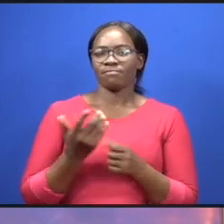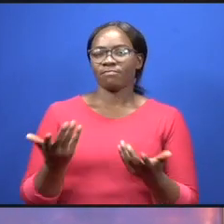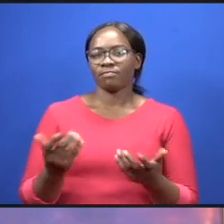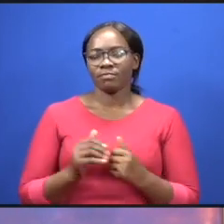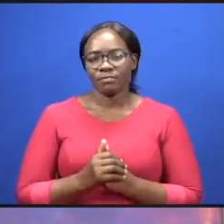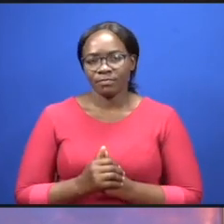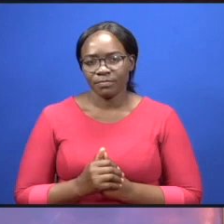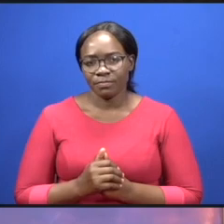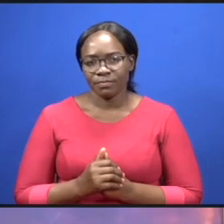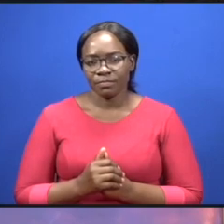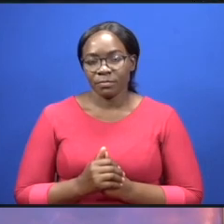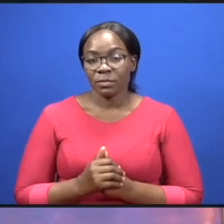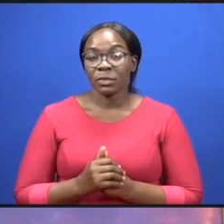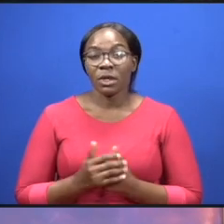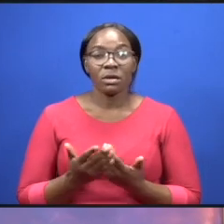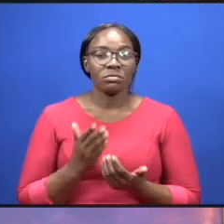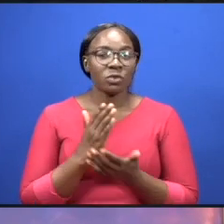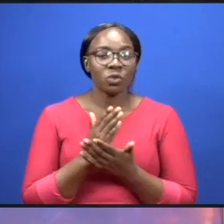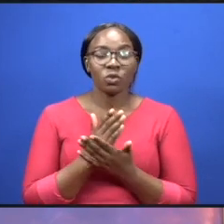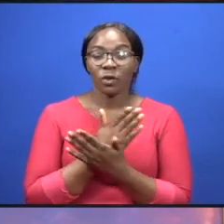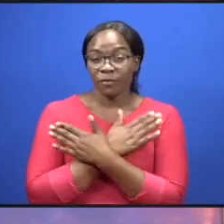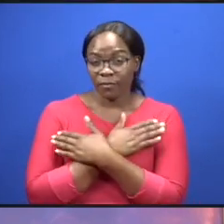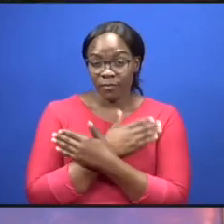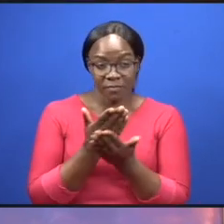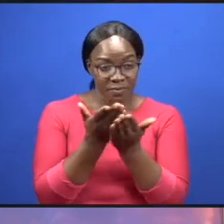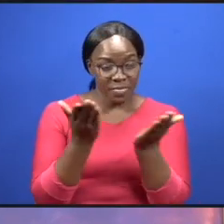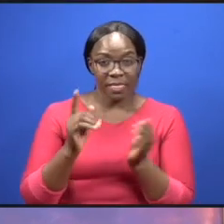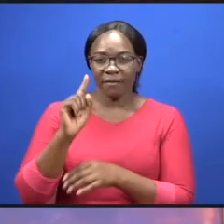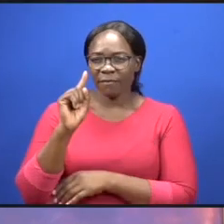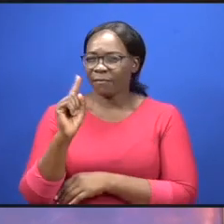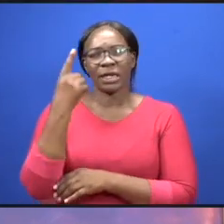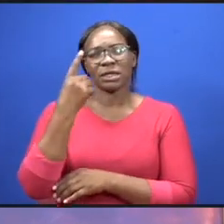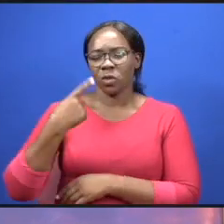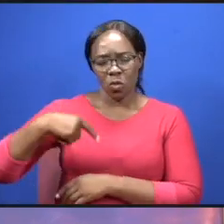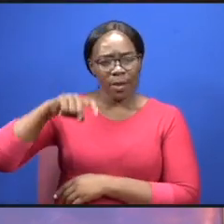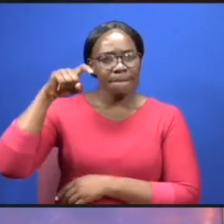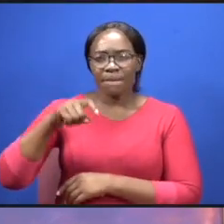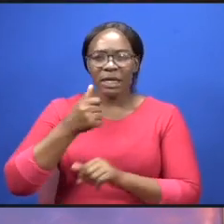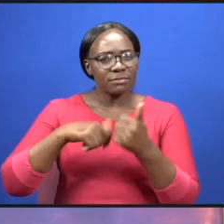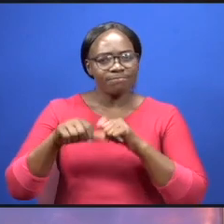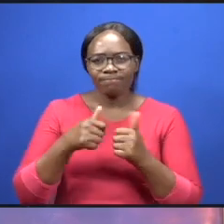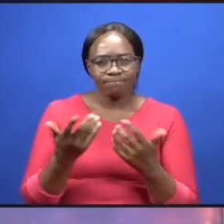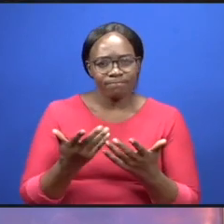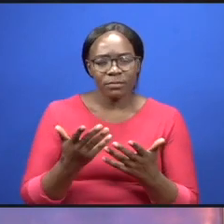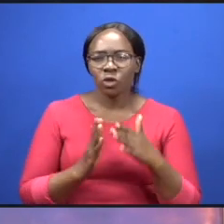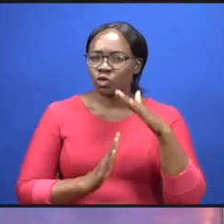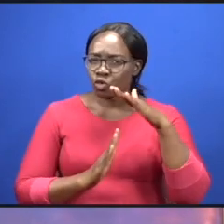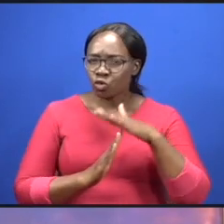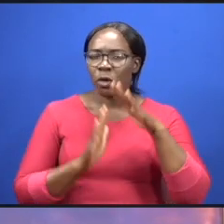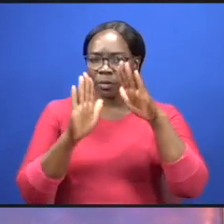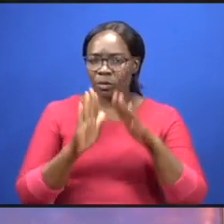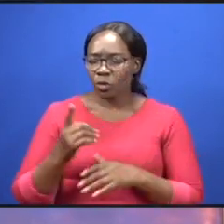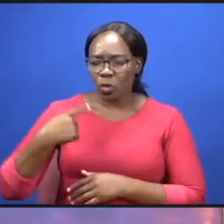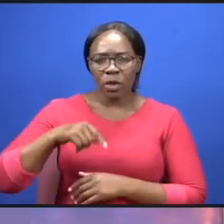voice? Primarily, friends, our first response, the priority of